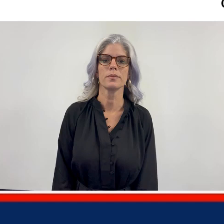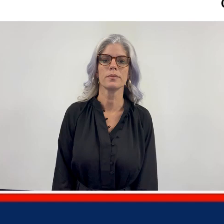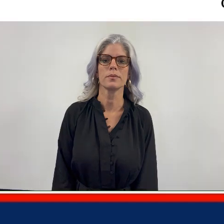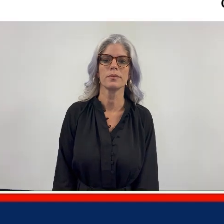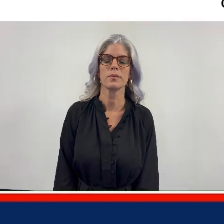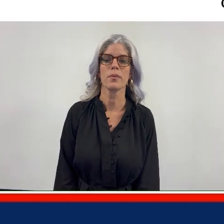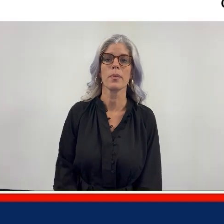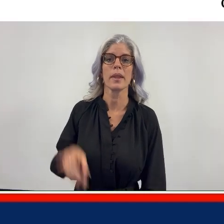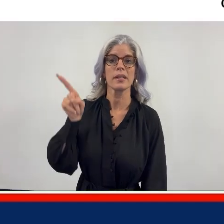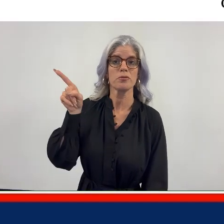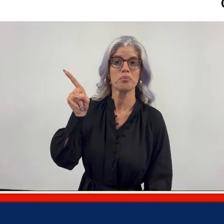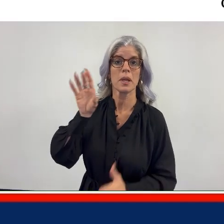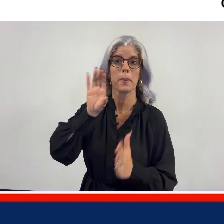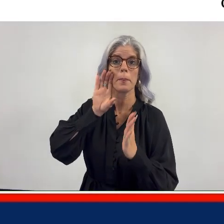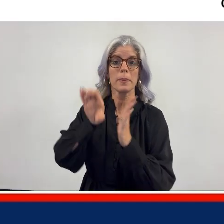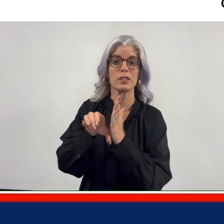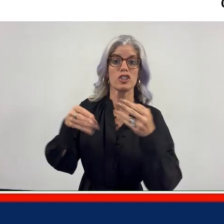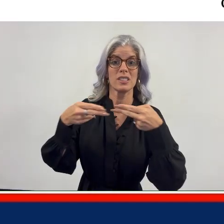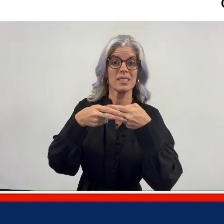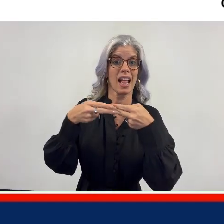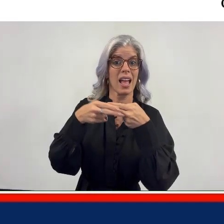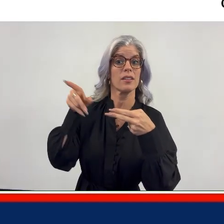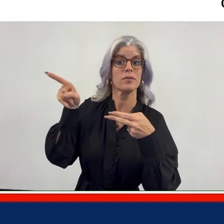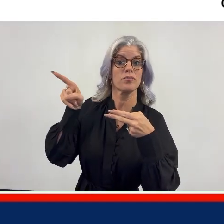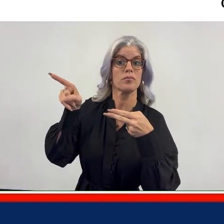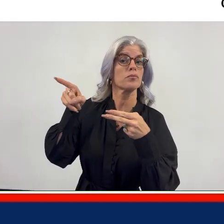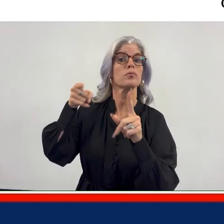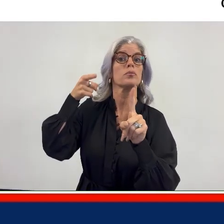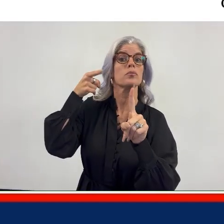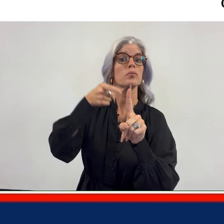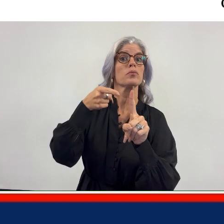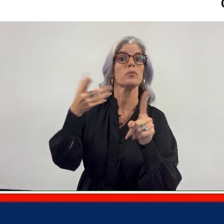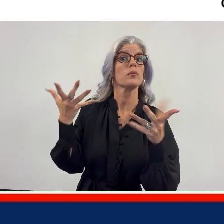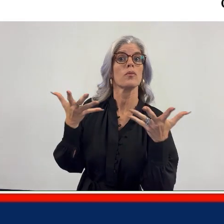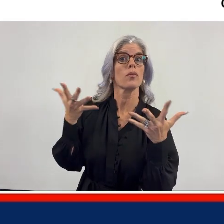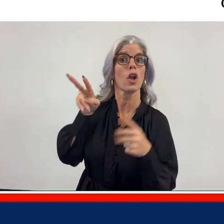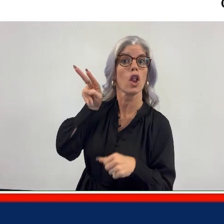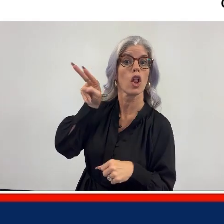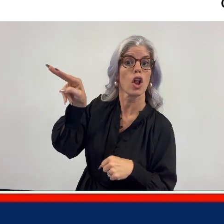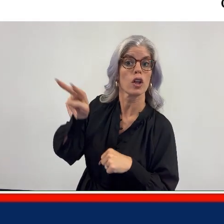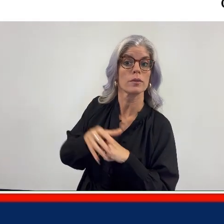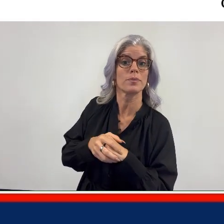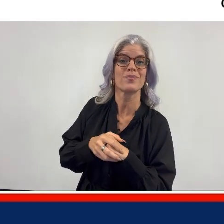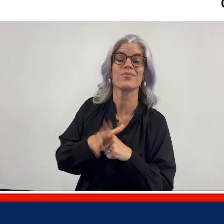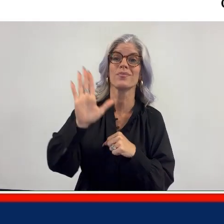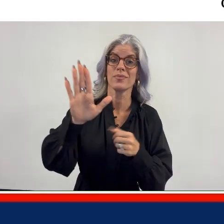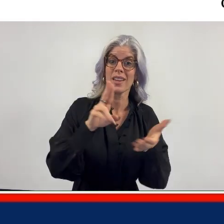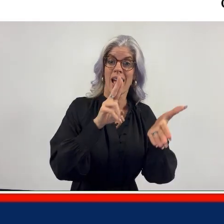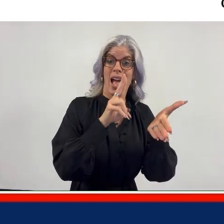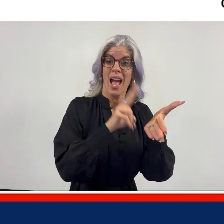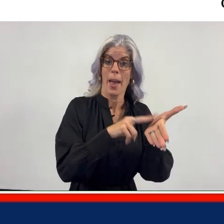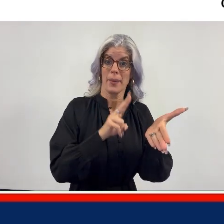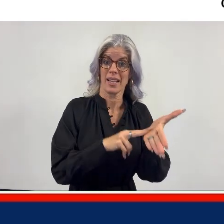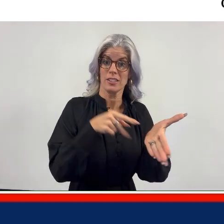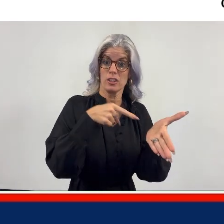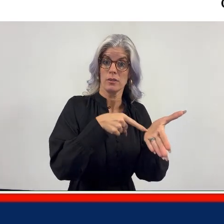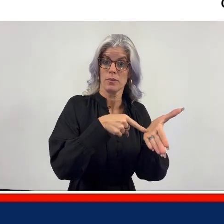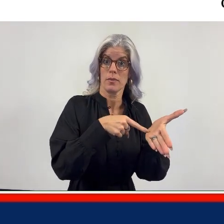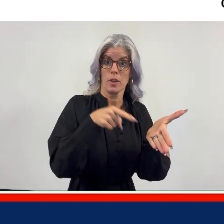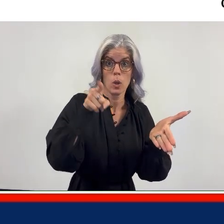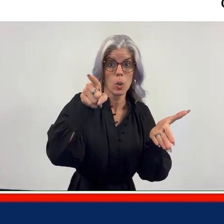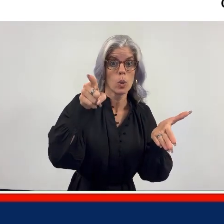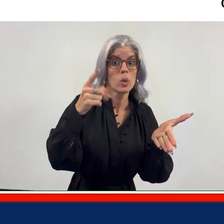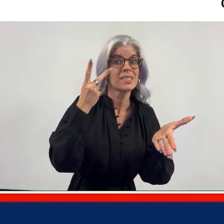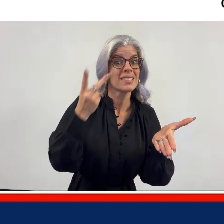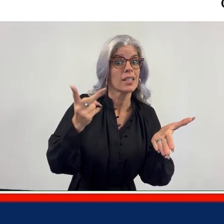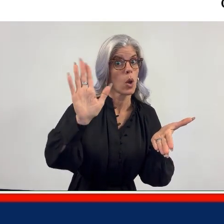a PDMG. Following that will be your Recovery Scoping Meeting, or RSM. FEMA will conduct the RSM within 21